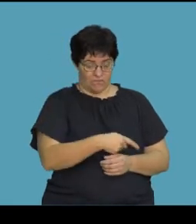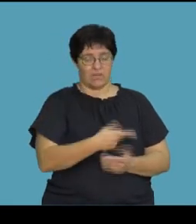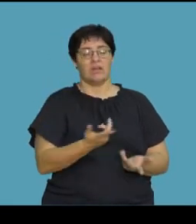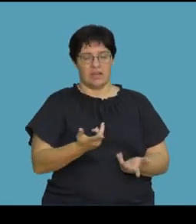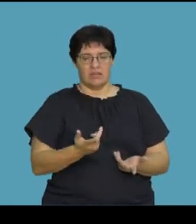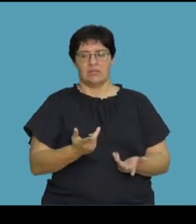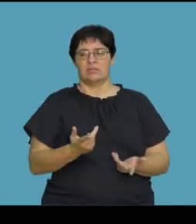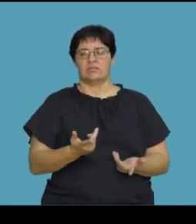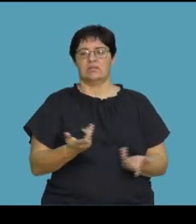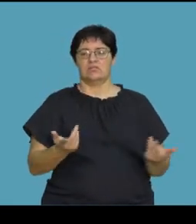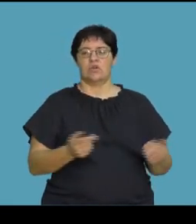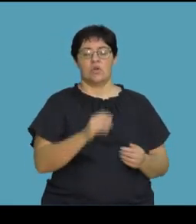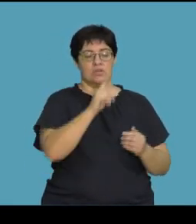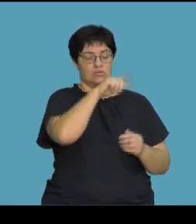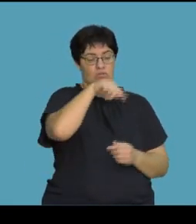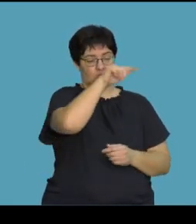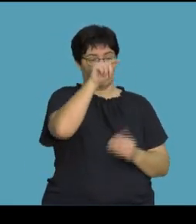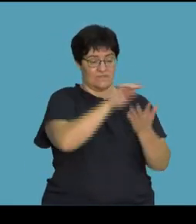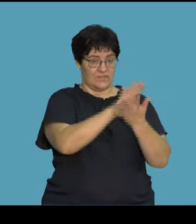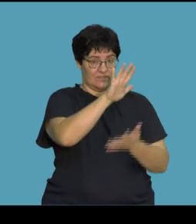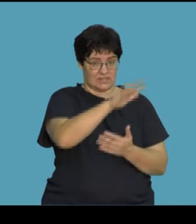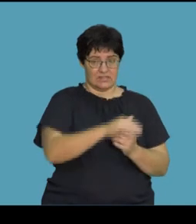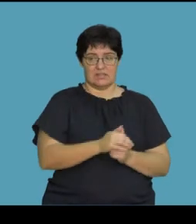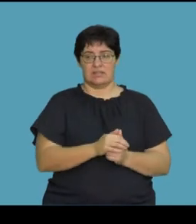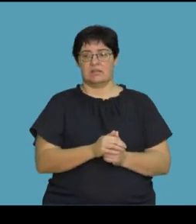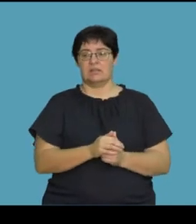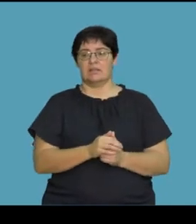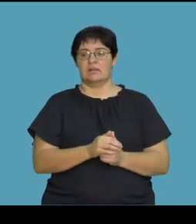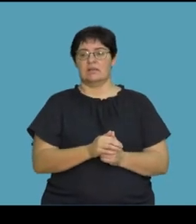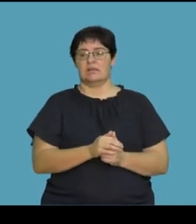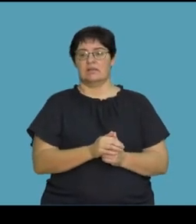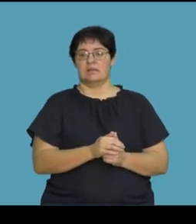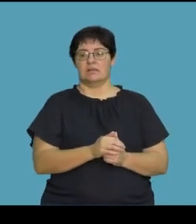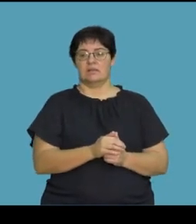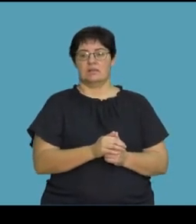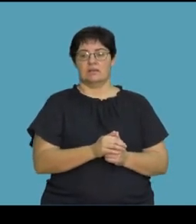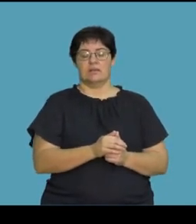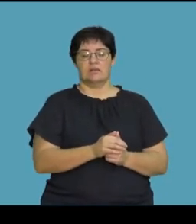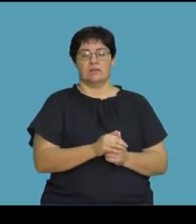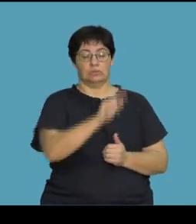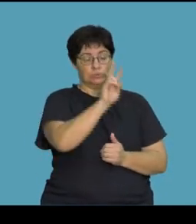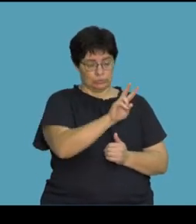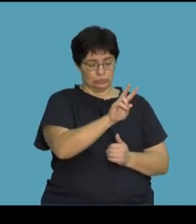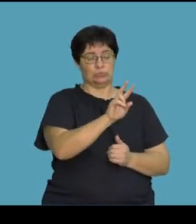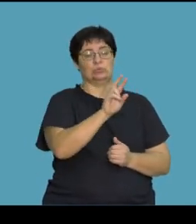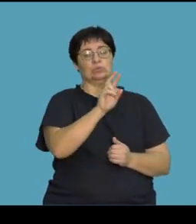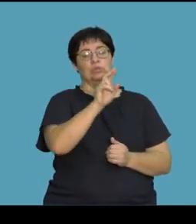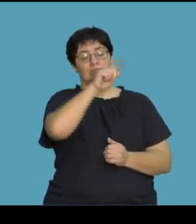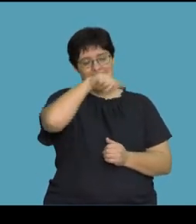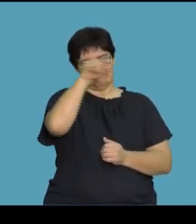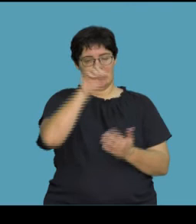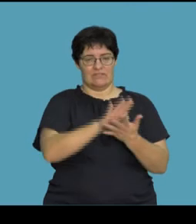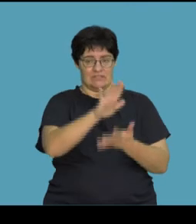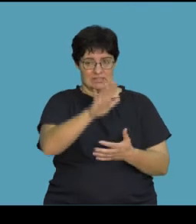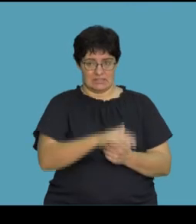root 3 and that root 3 will divide each other, and I will have 2 root of 15. Now, please don't